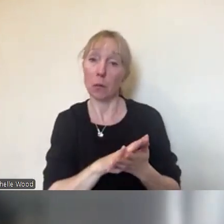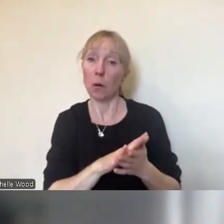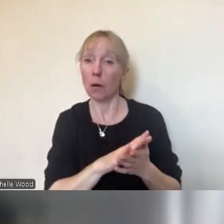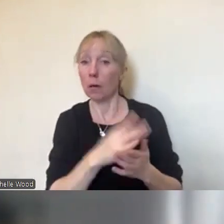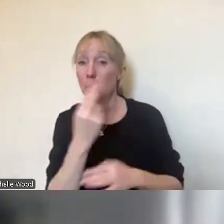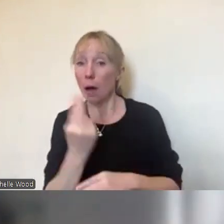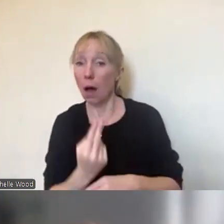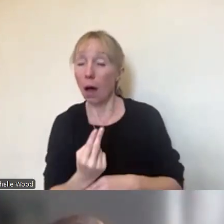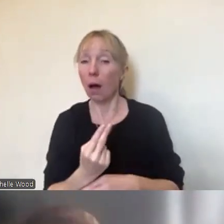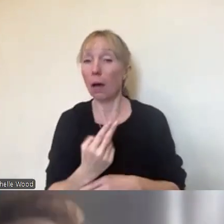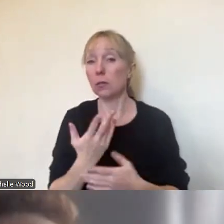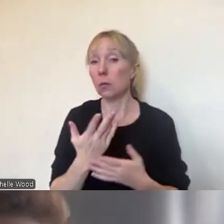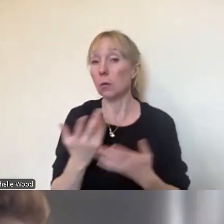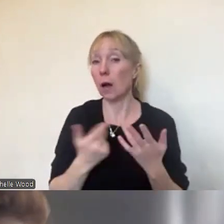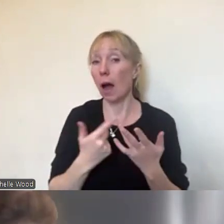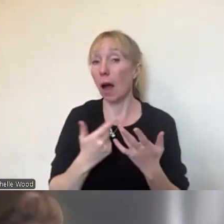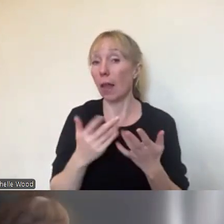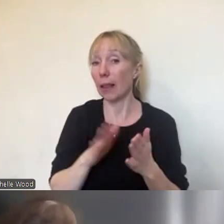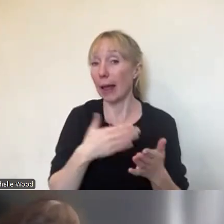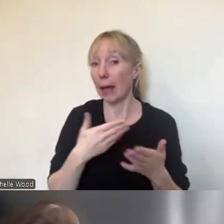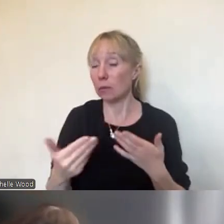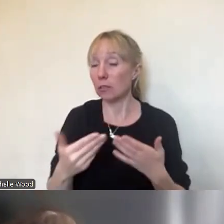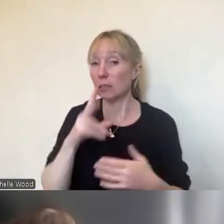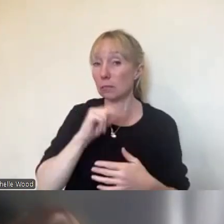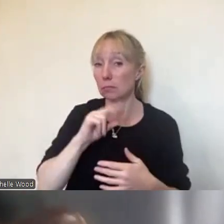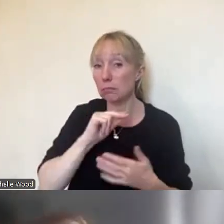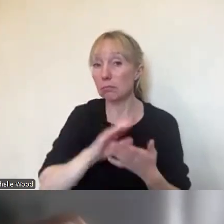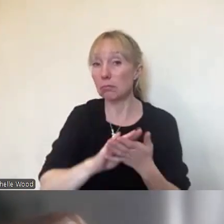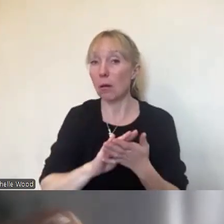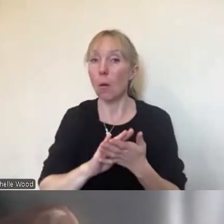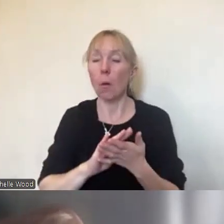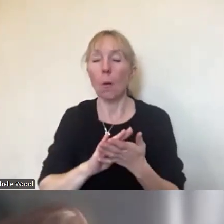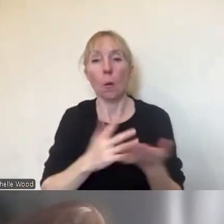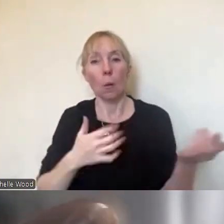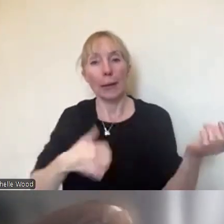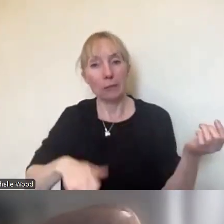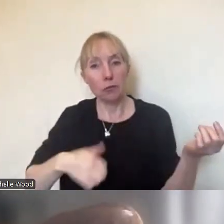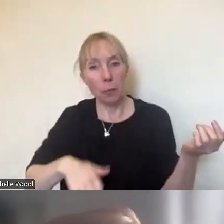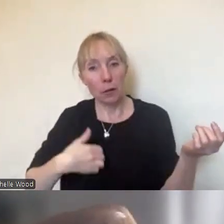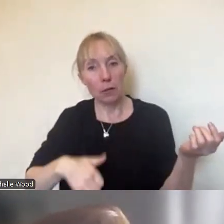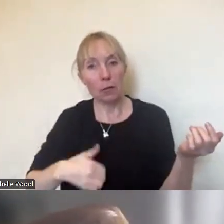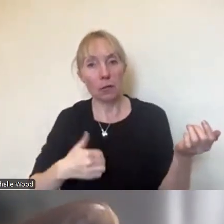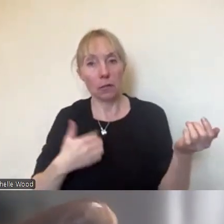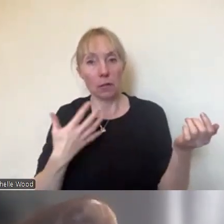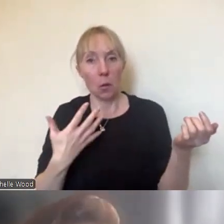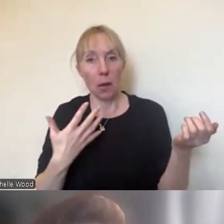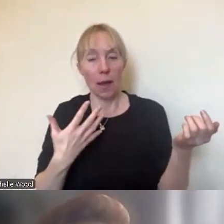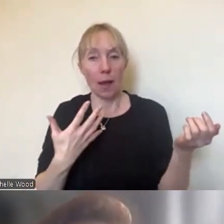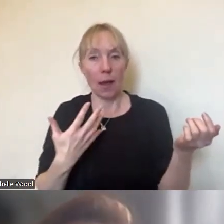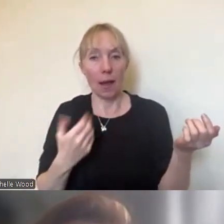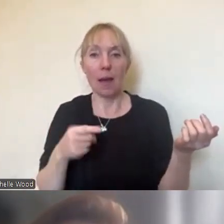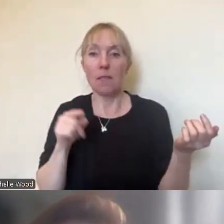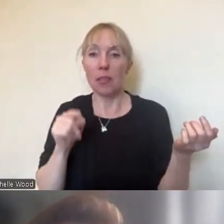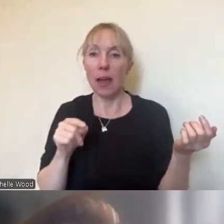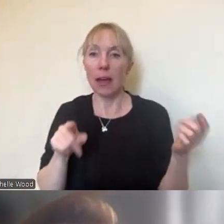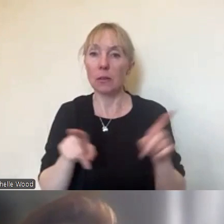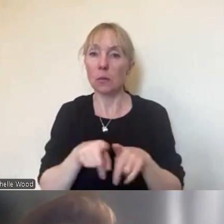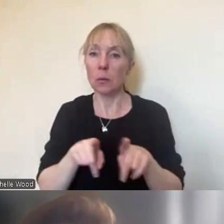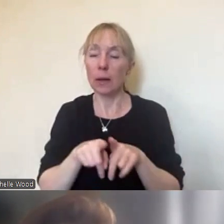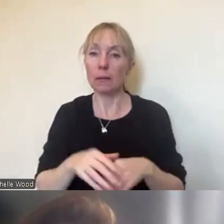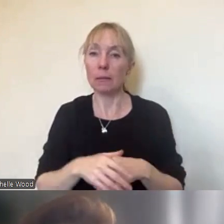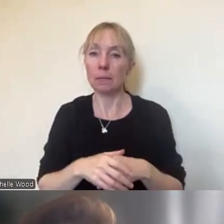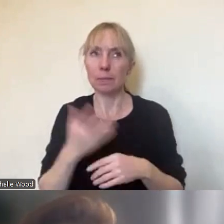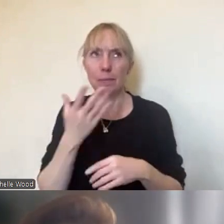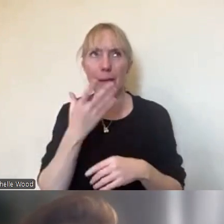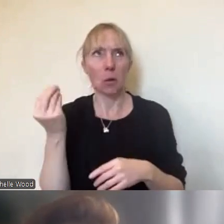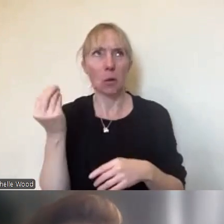other foreign languages if they spoke that, or musical instruments. So there was that as well. I've forgotten